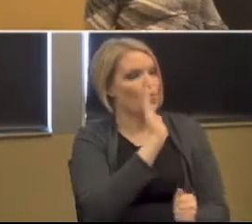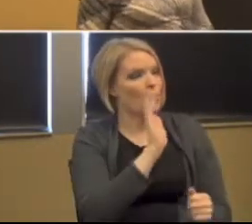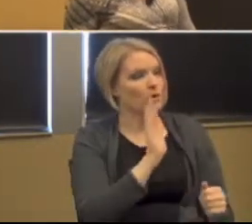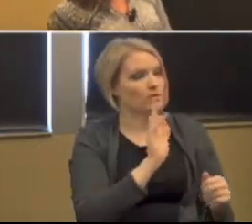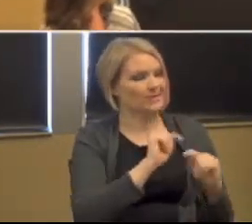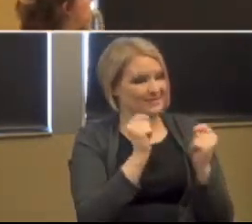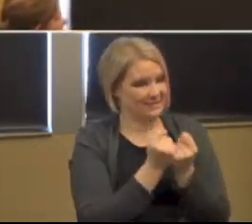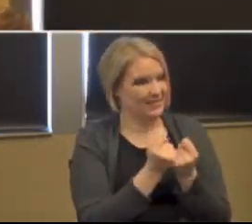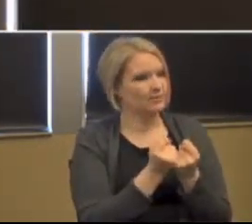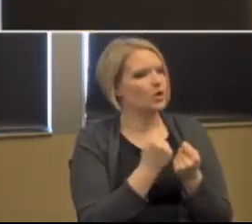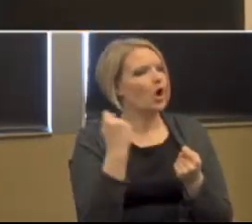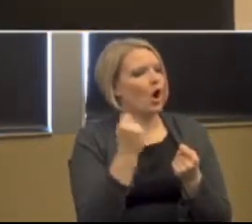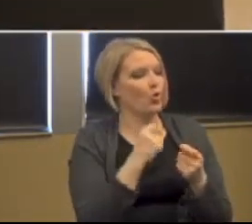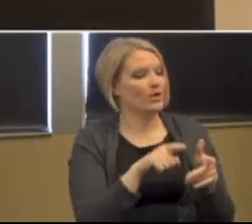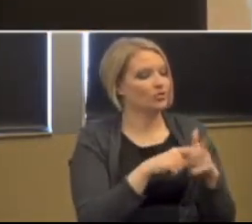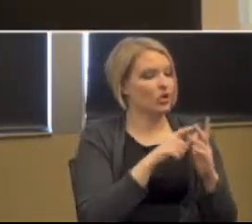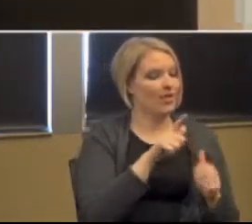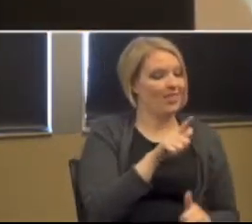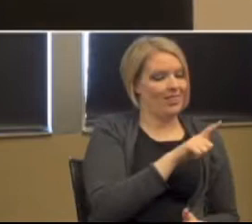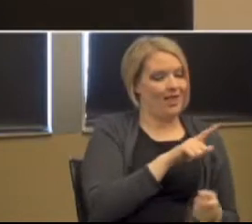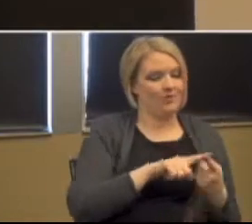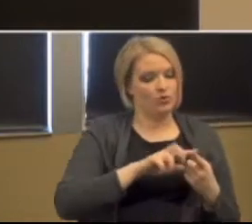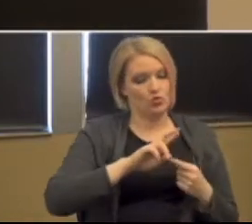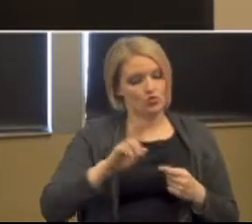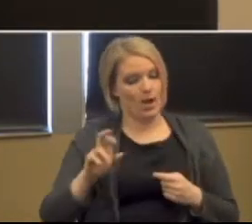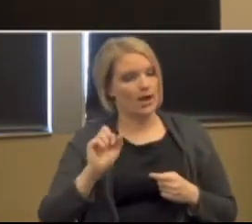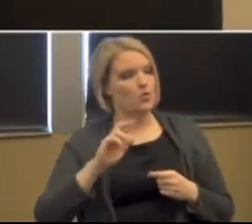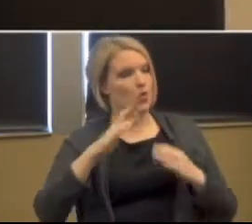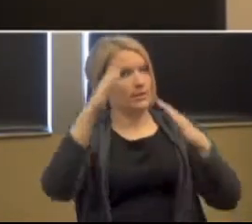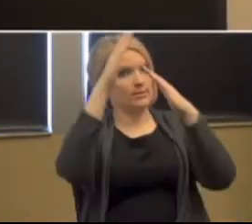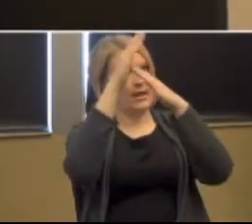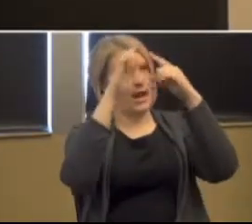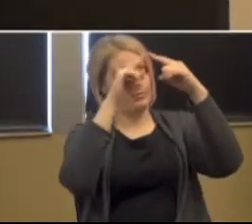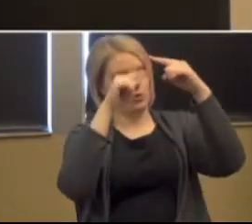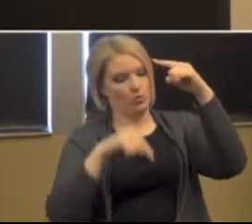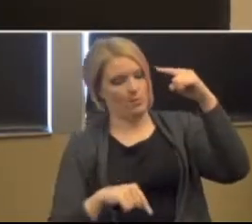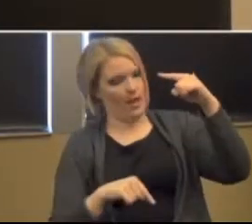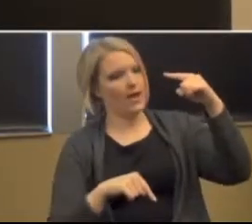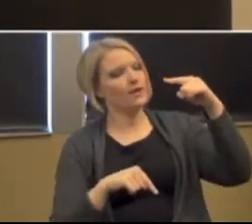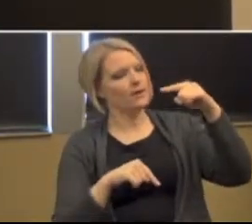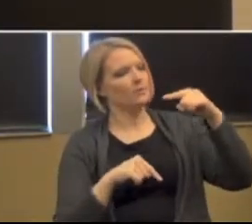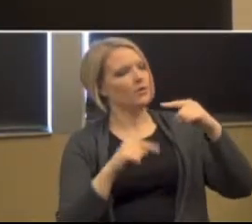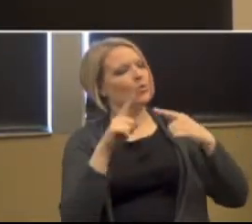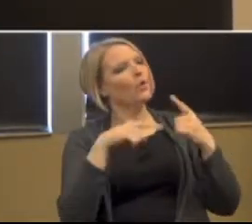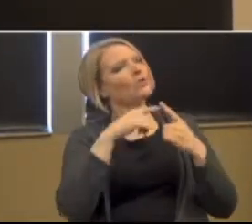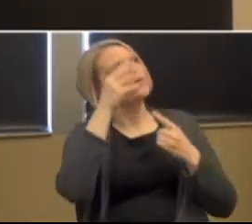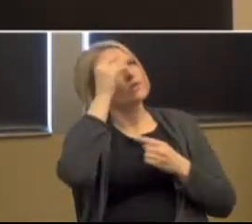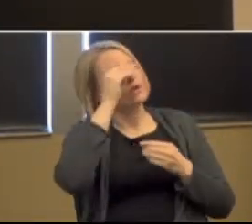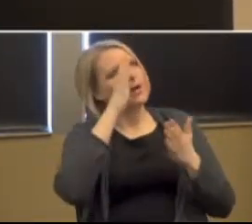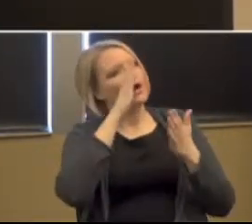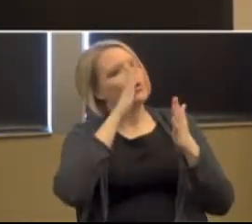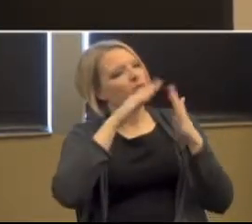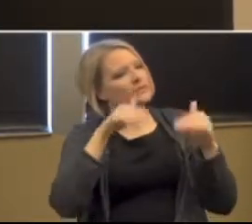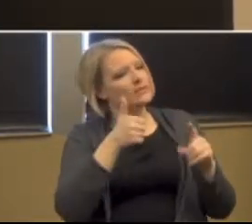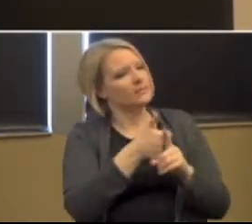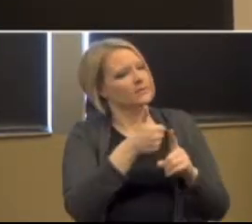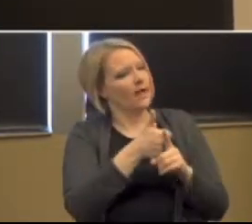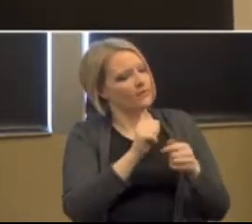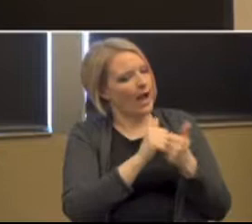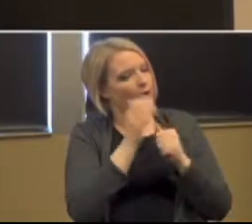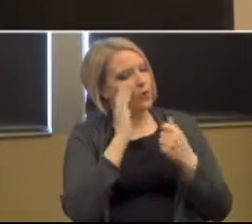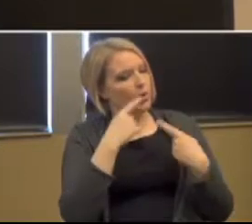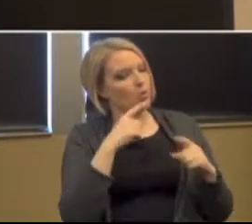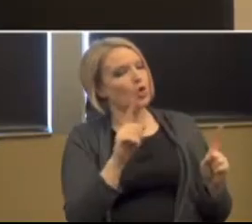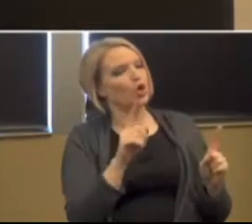you always want to go left to right or top to bottom. When you're thinking about the system itself and how that will work, you want to